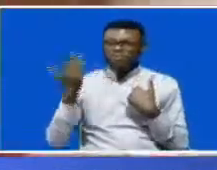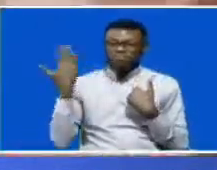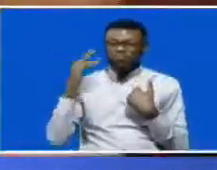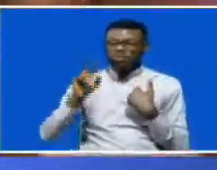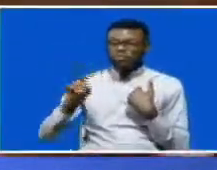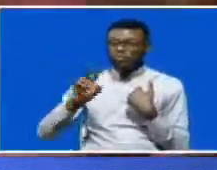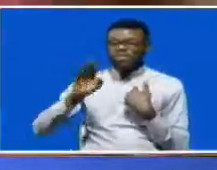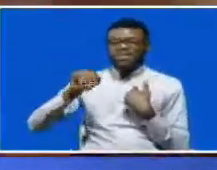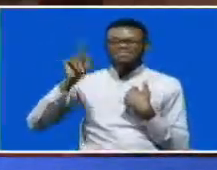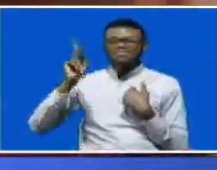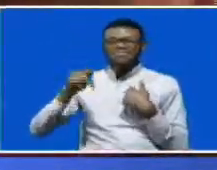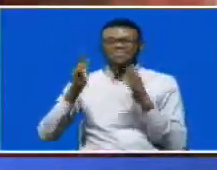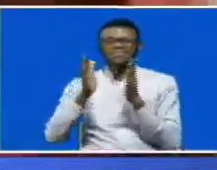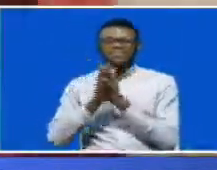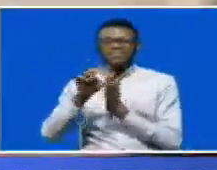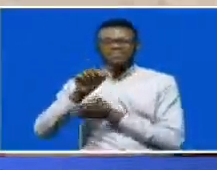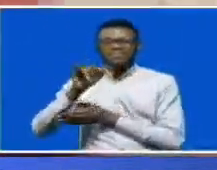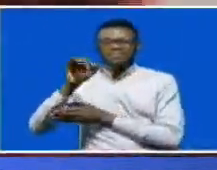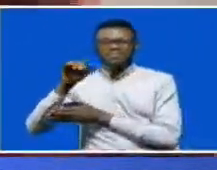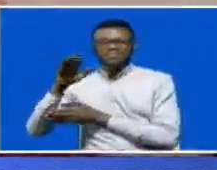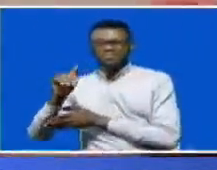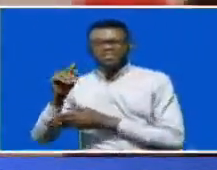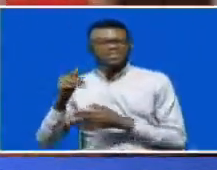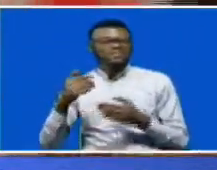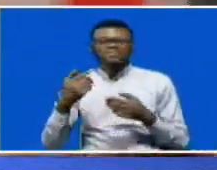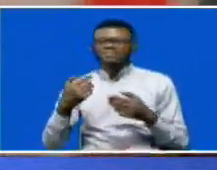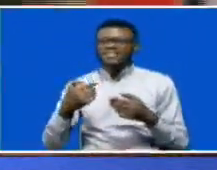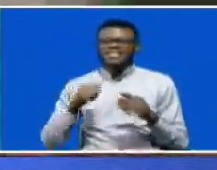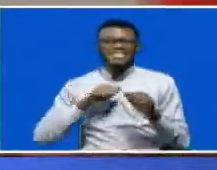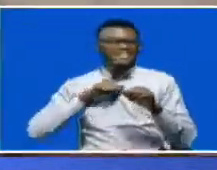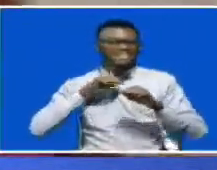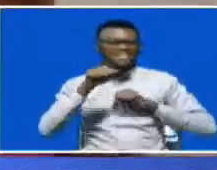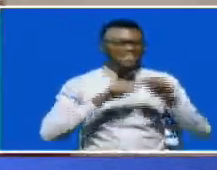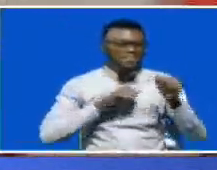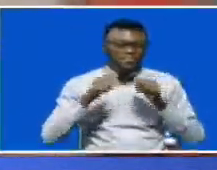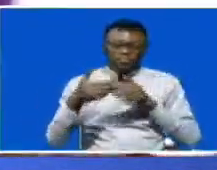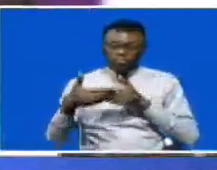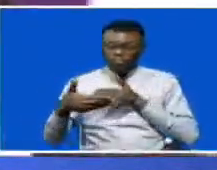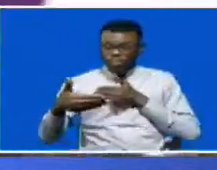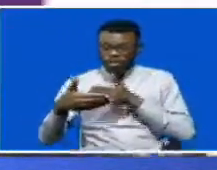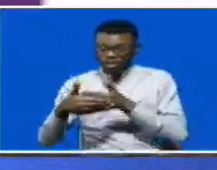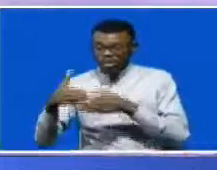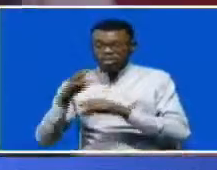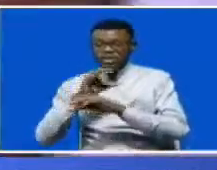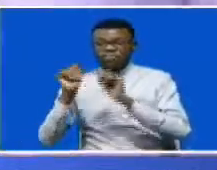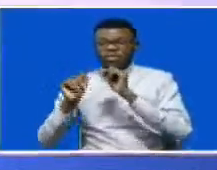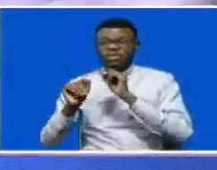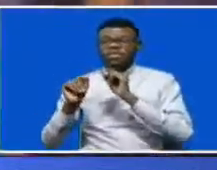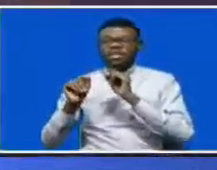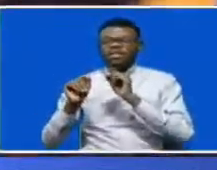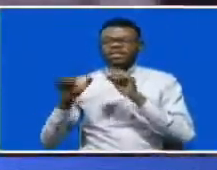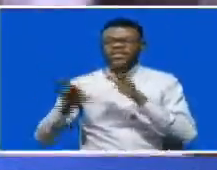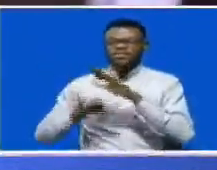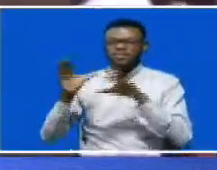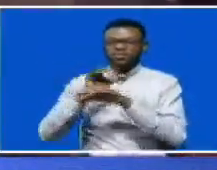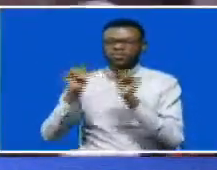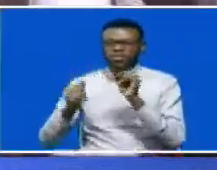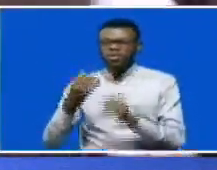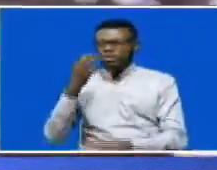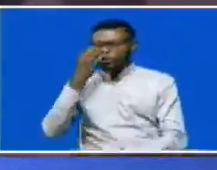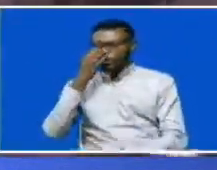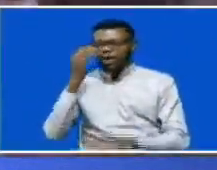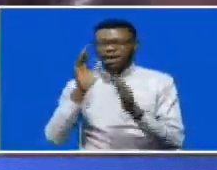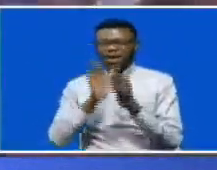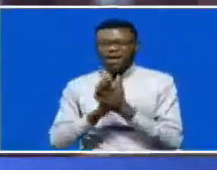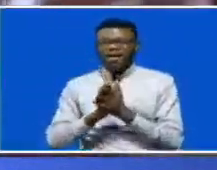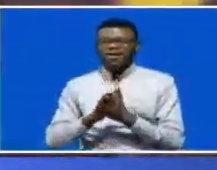Arati engage in a fight few meters from where the deputy president and ODM leader Raila Odinga were seated.